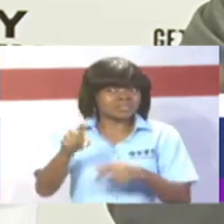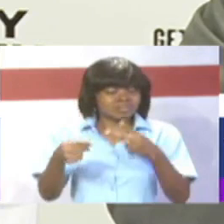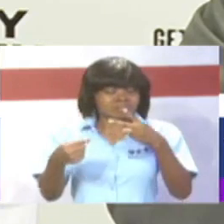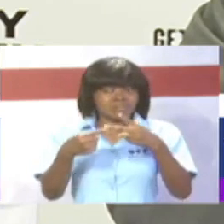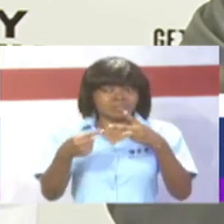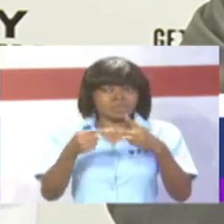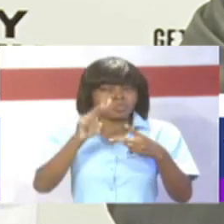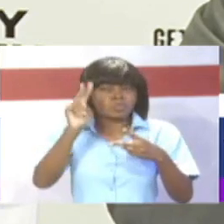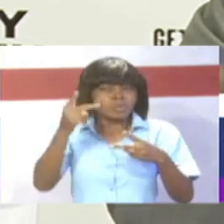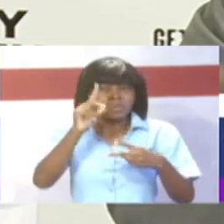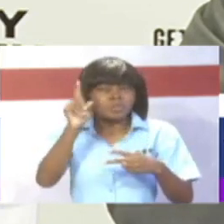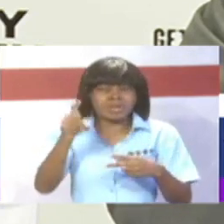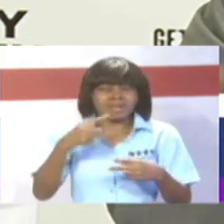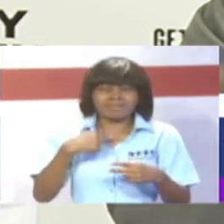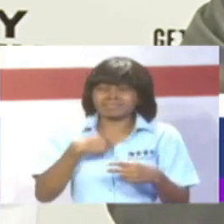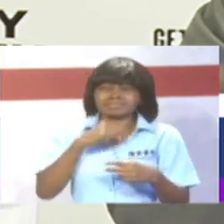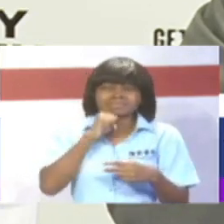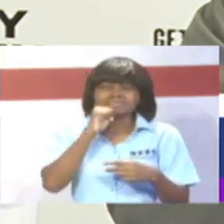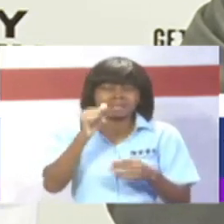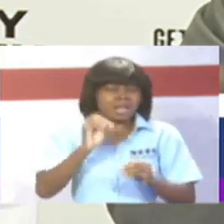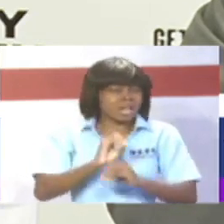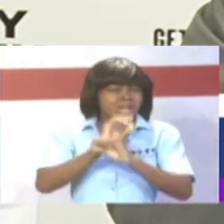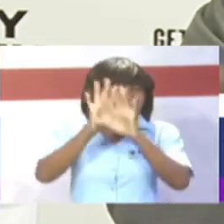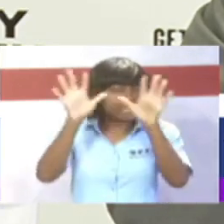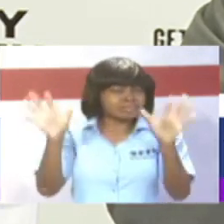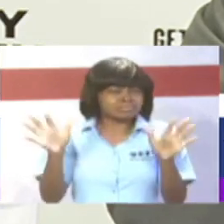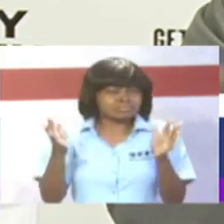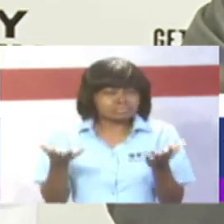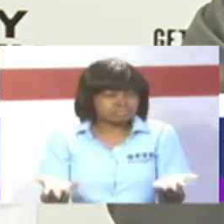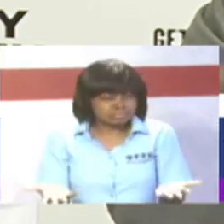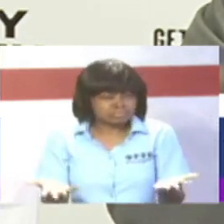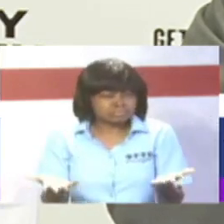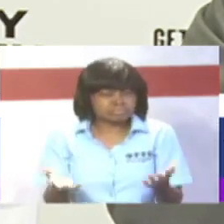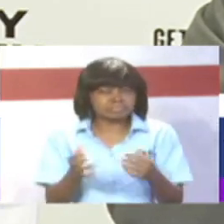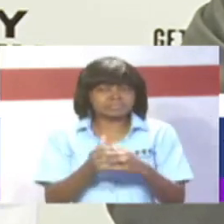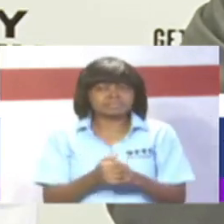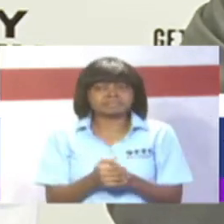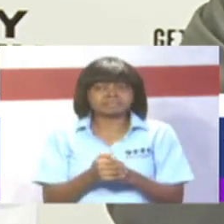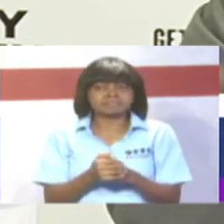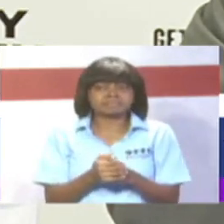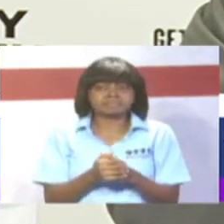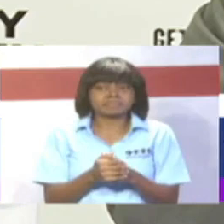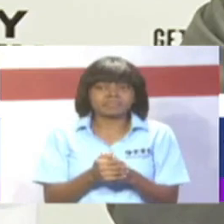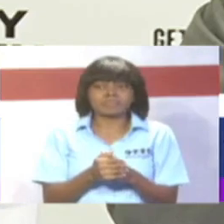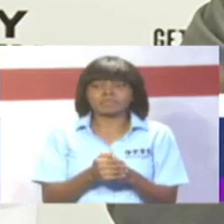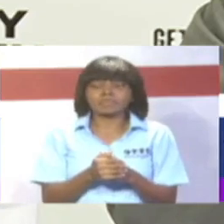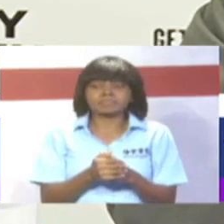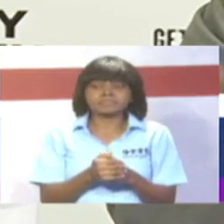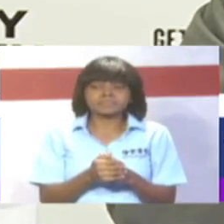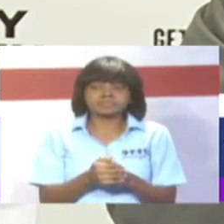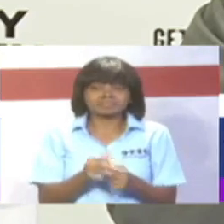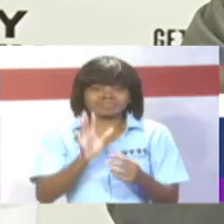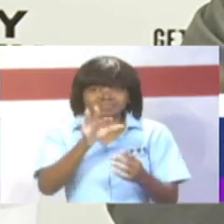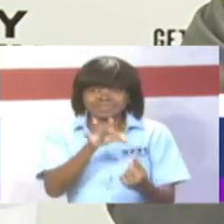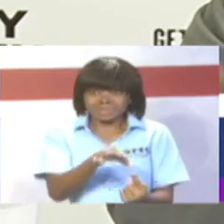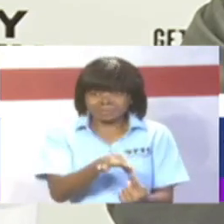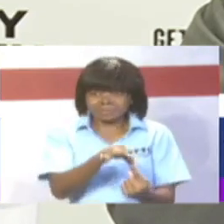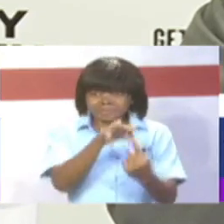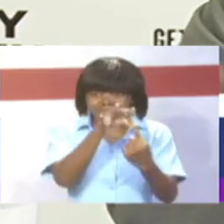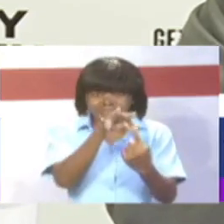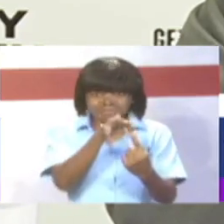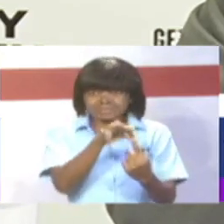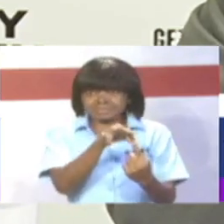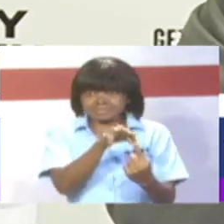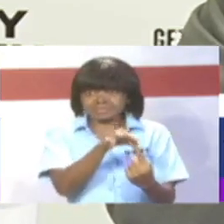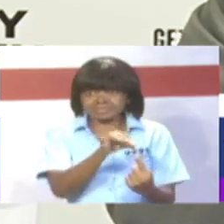equally unclear to me. I'm not sure what is still not clear about the Safe Zone initiative, but the documentation, I believe, resides on